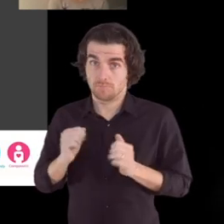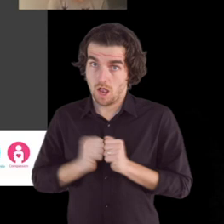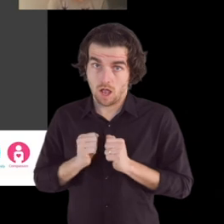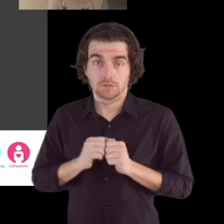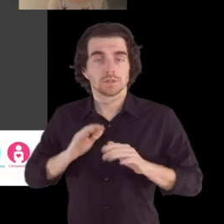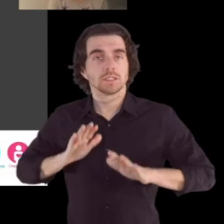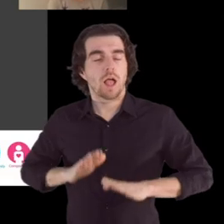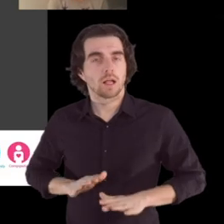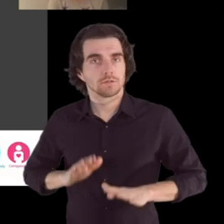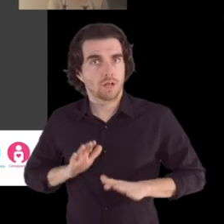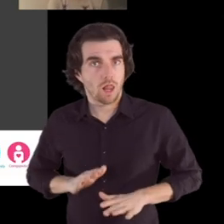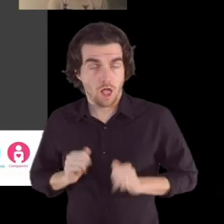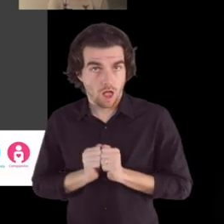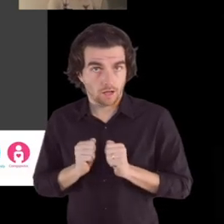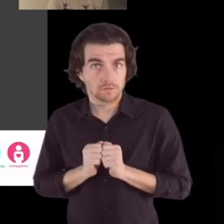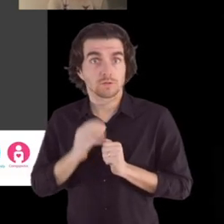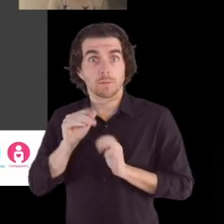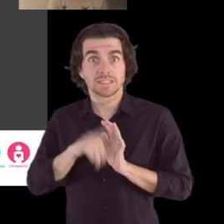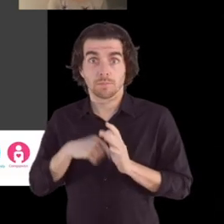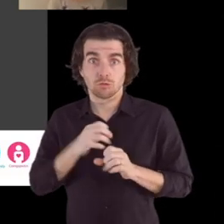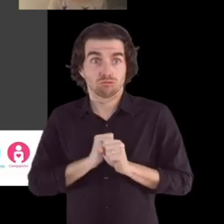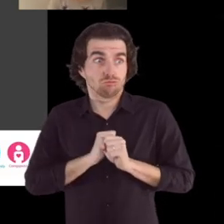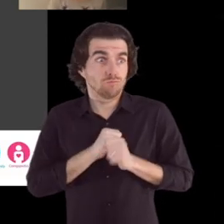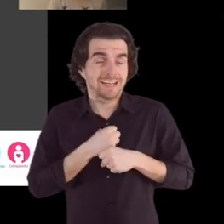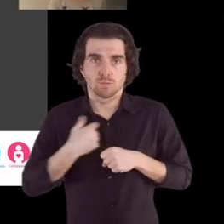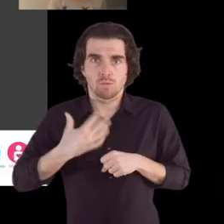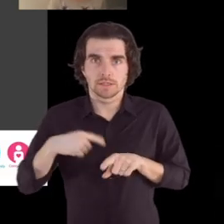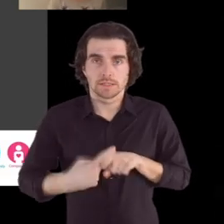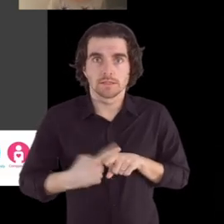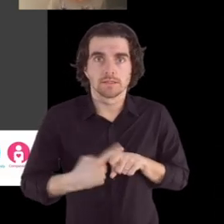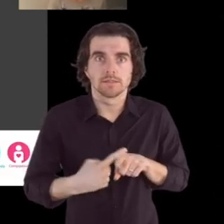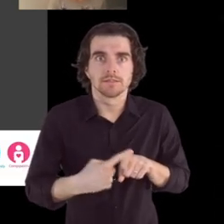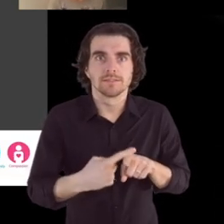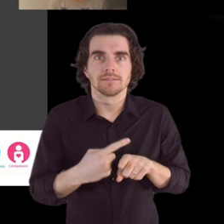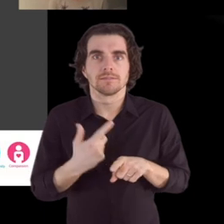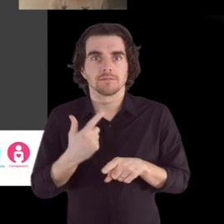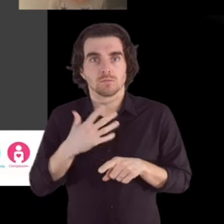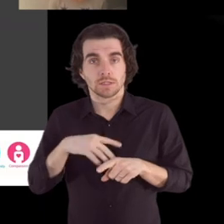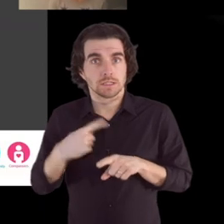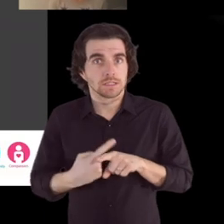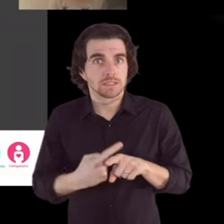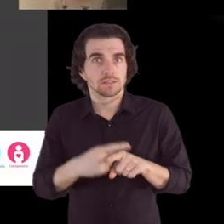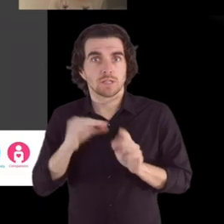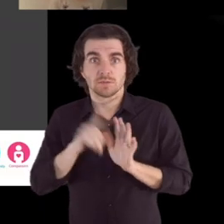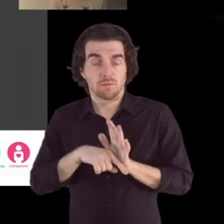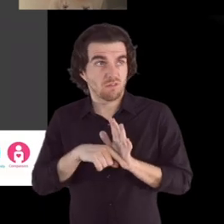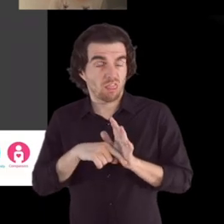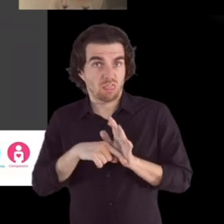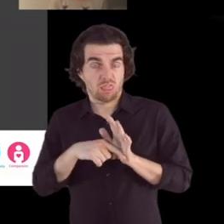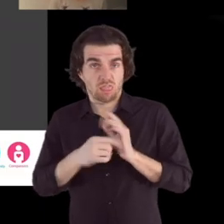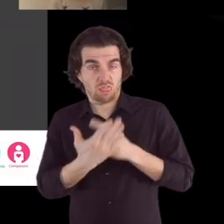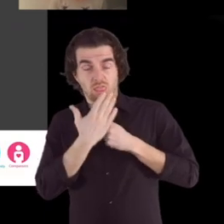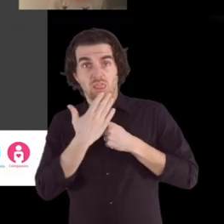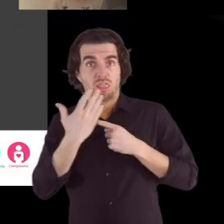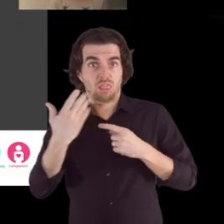really hard to settle. I think sometimes when we're stressed, we rush a bit more, try to get more done, which sometimes can go